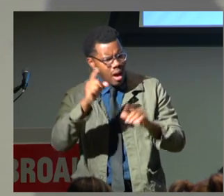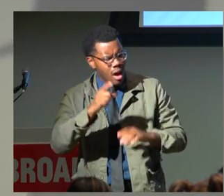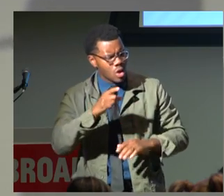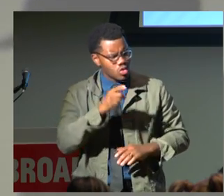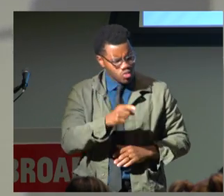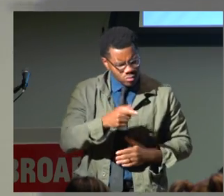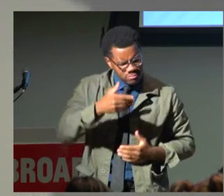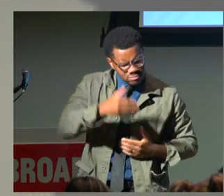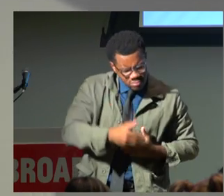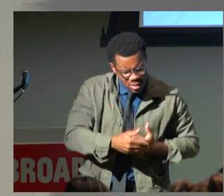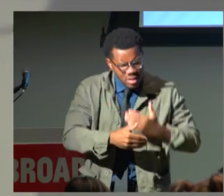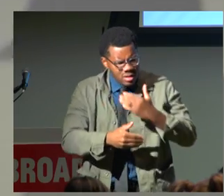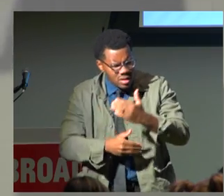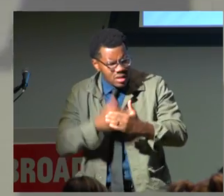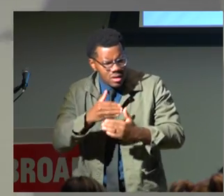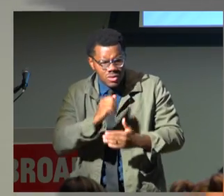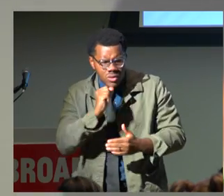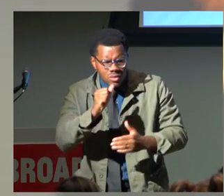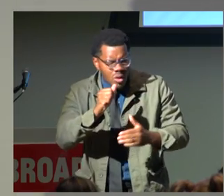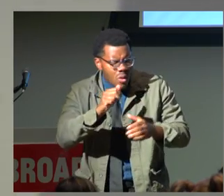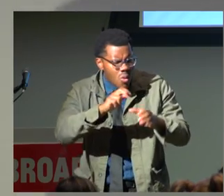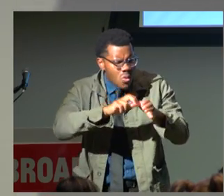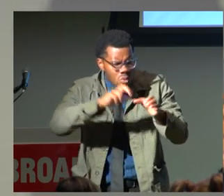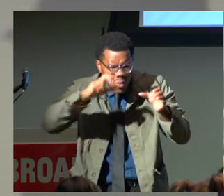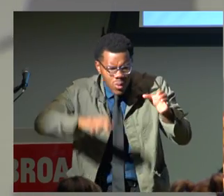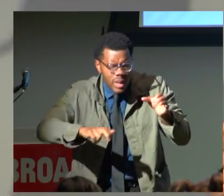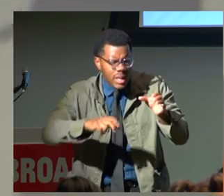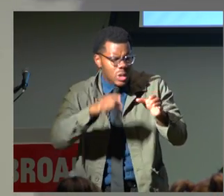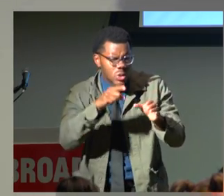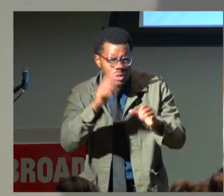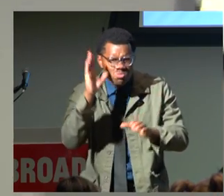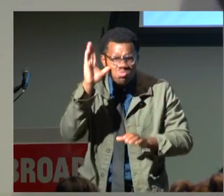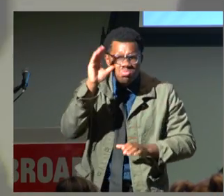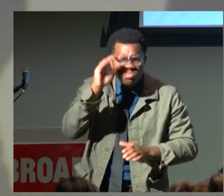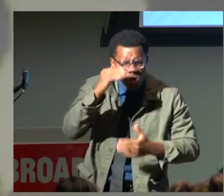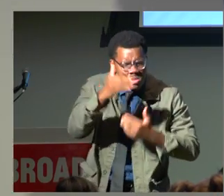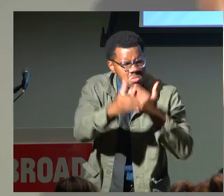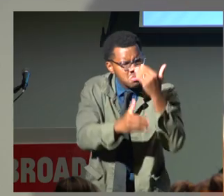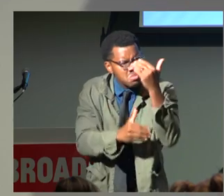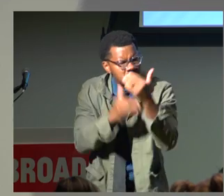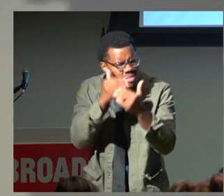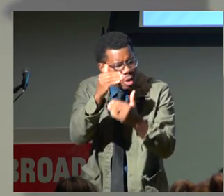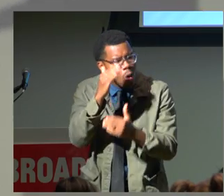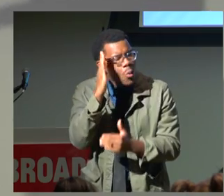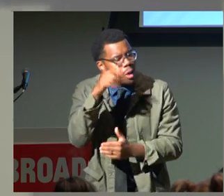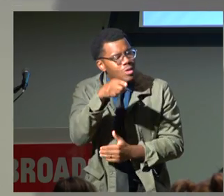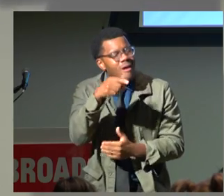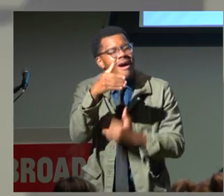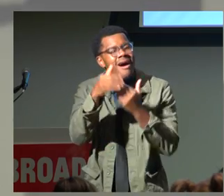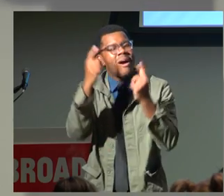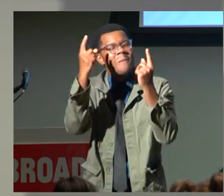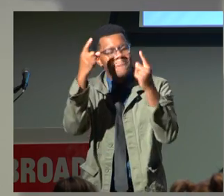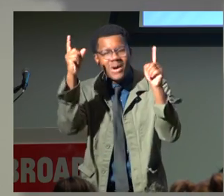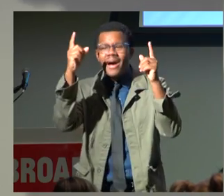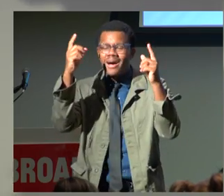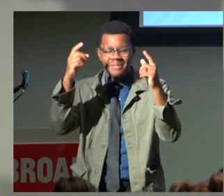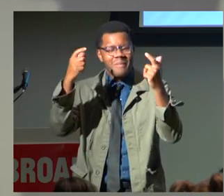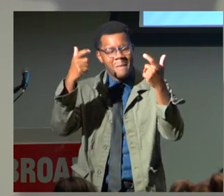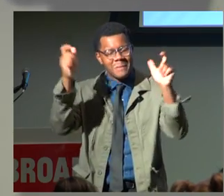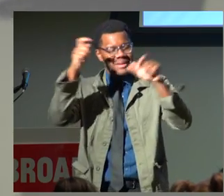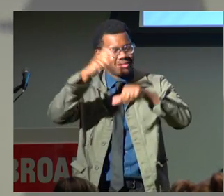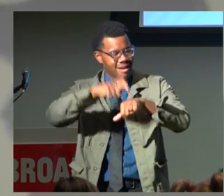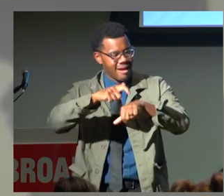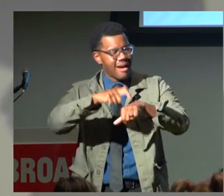you never quit and you keep that faith and you stay steadfast, you're gonna make it to the big time, man. You're gonna really achieve